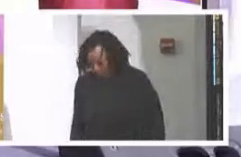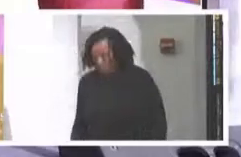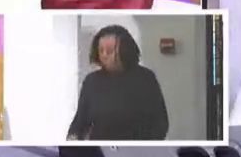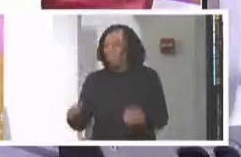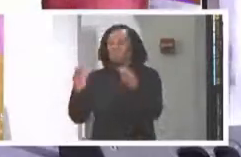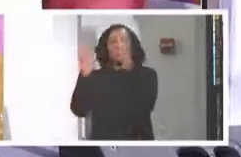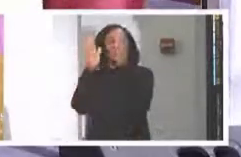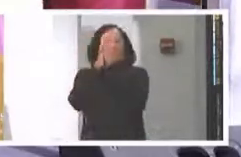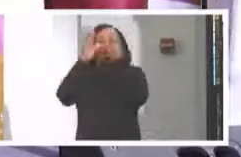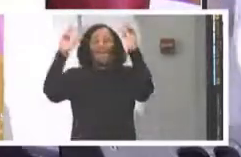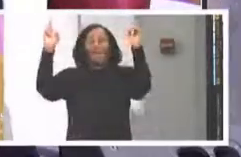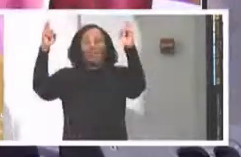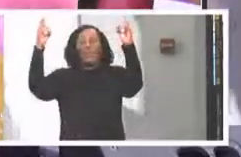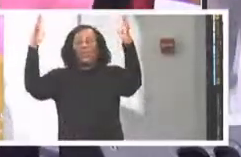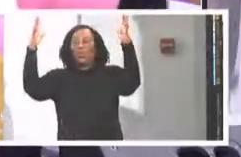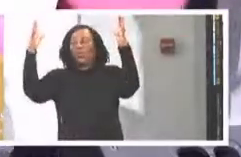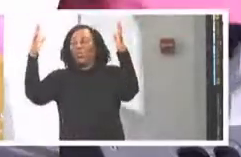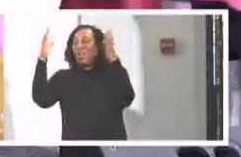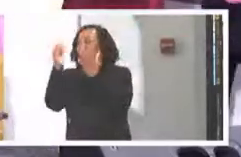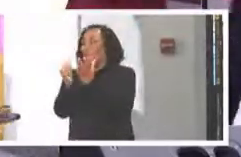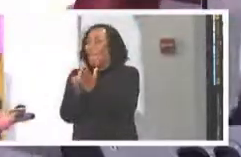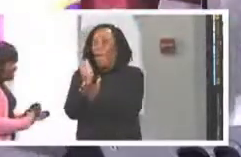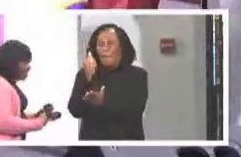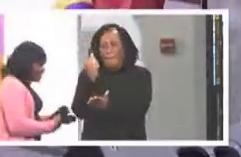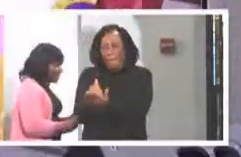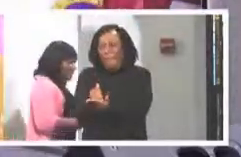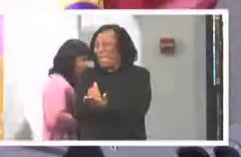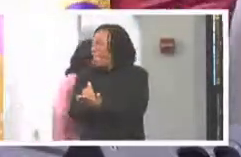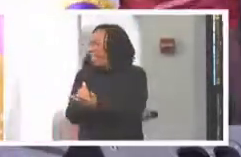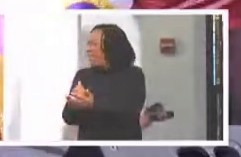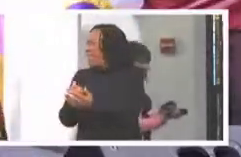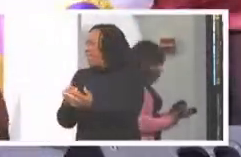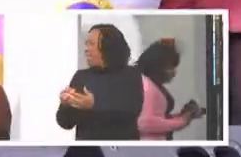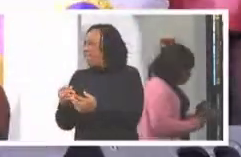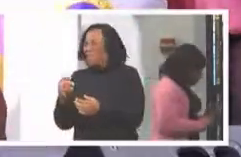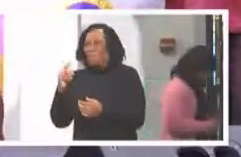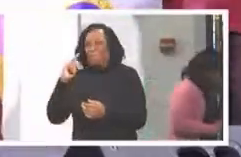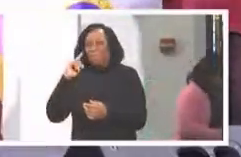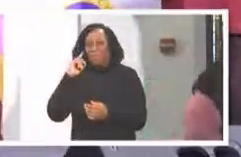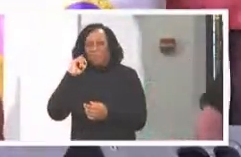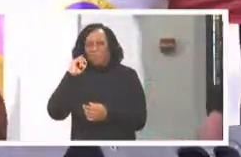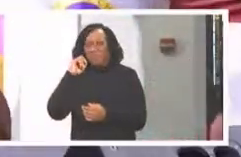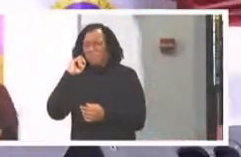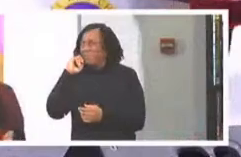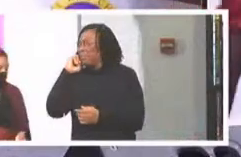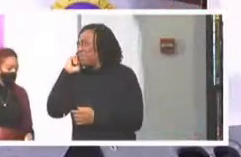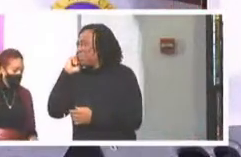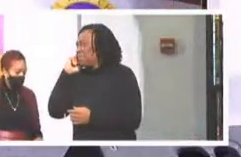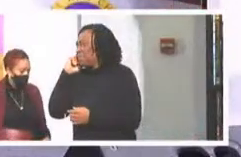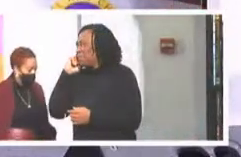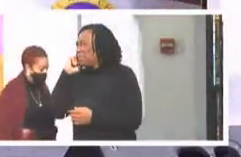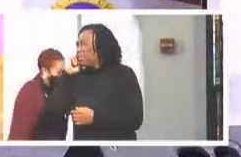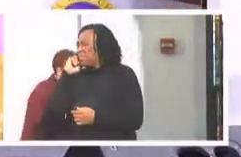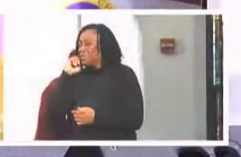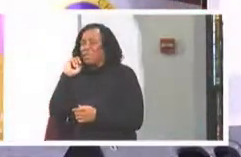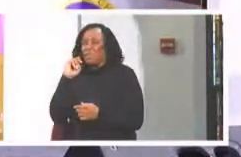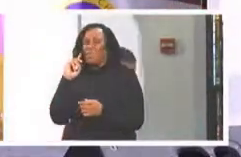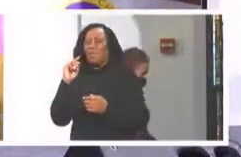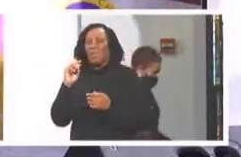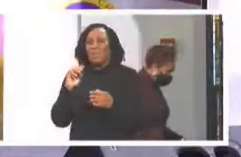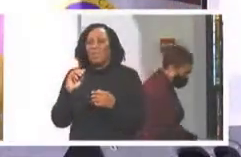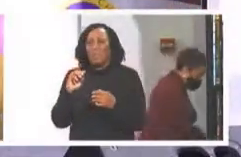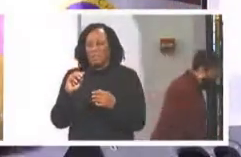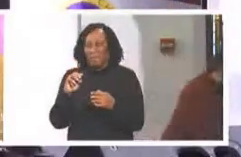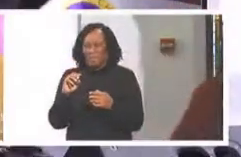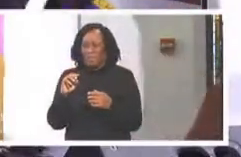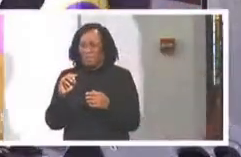Hallelujah. Amen. Come on, sustain your praise. Come on, sustain your praise real quick. I